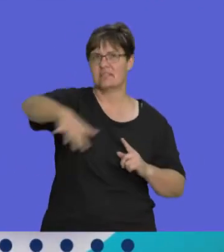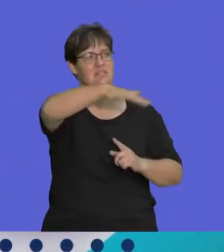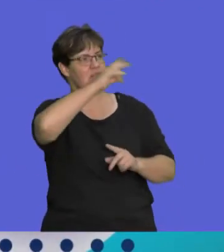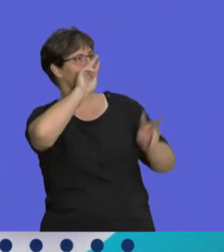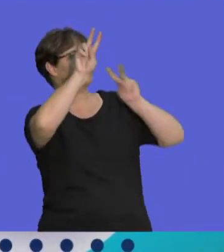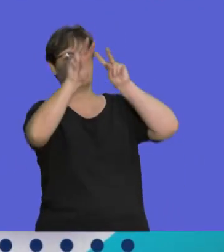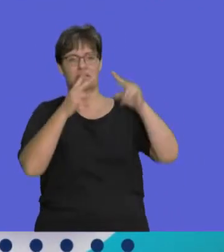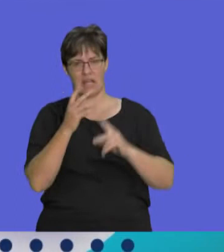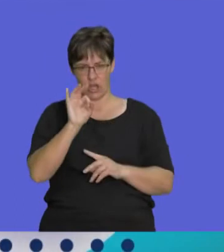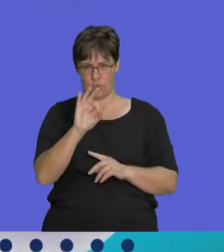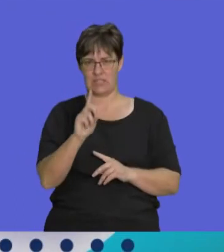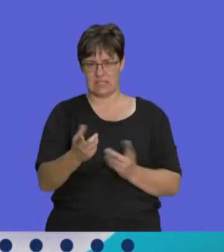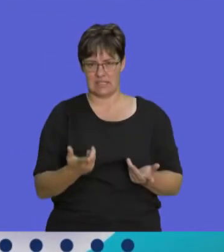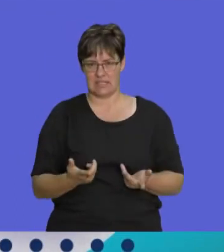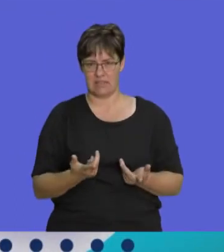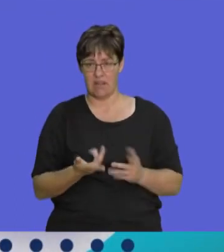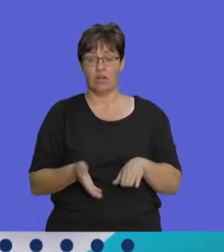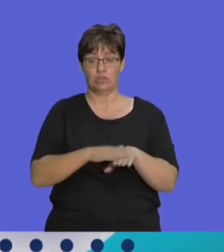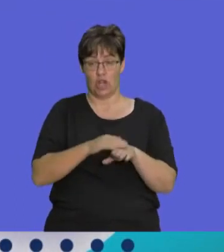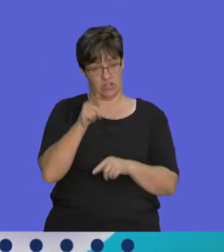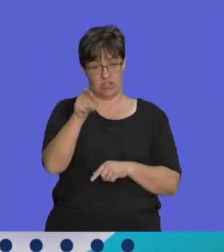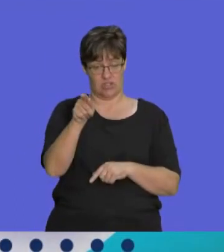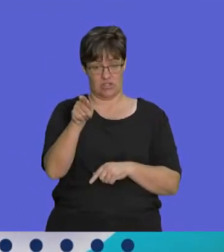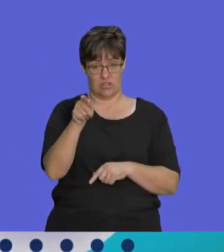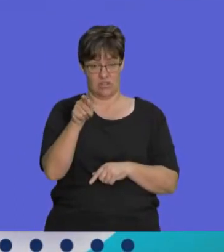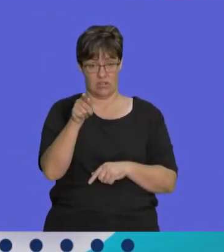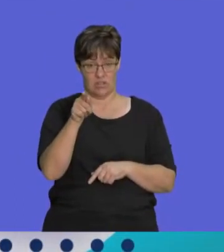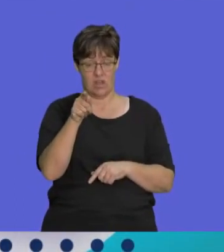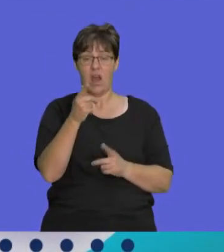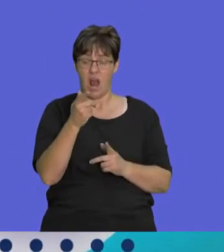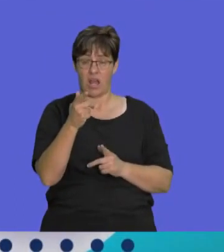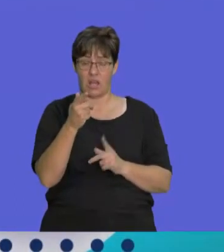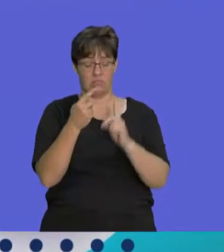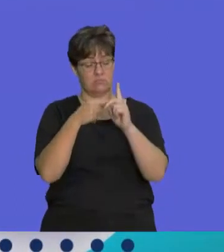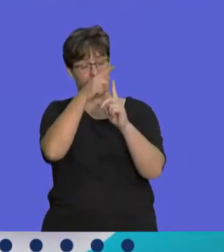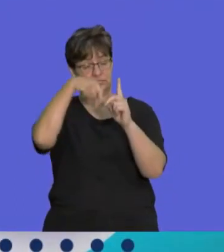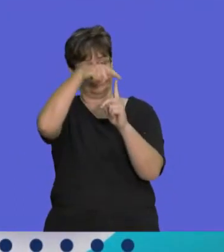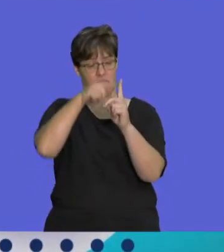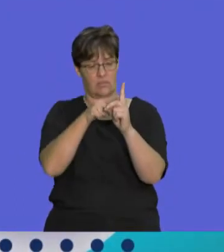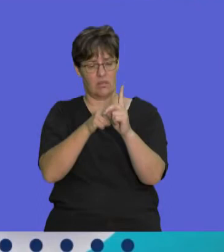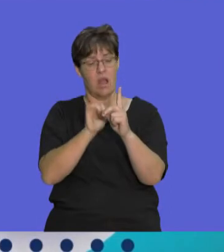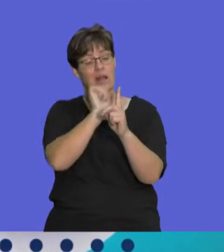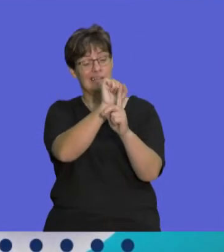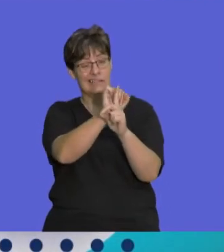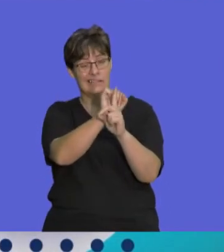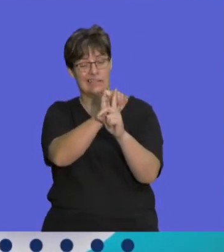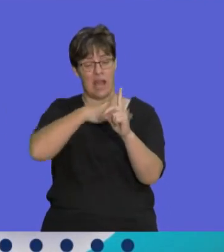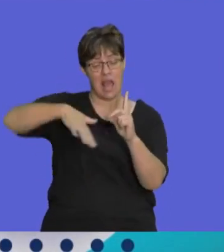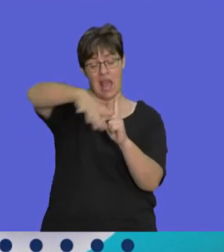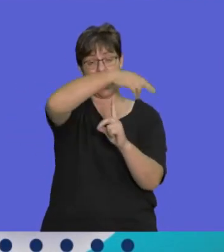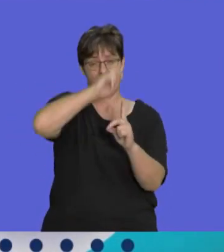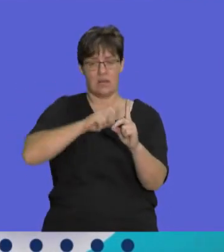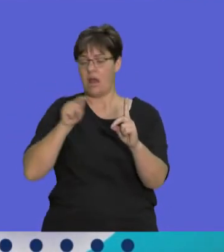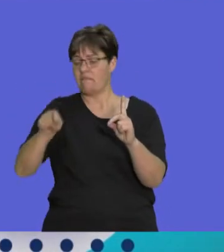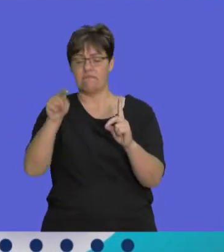know. We're saying that if this is a charge, now the electric field is not only confined to this plane, it